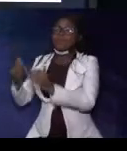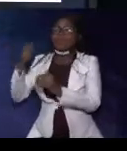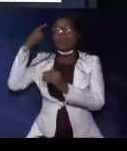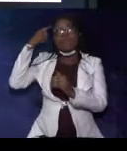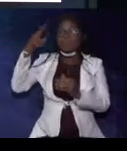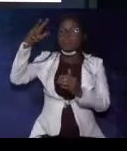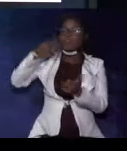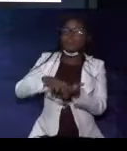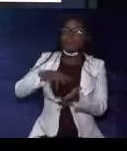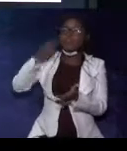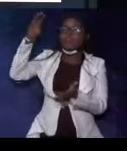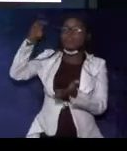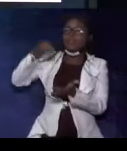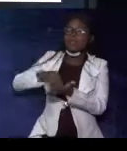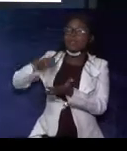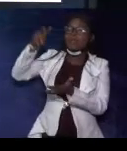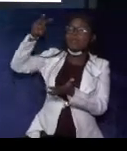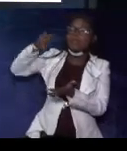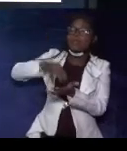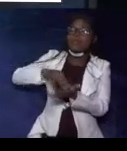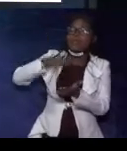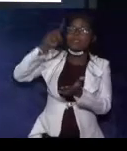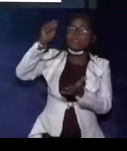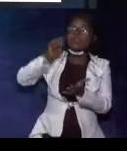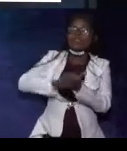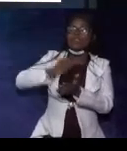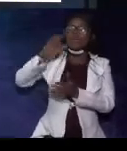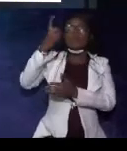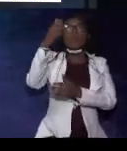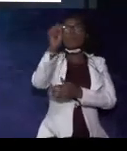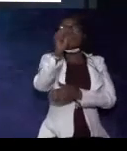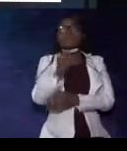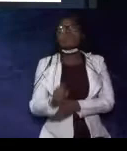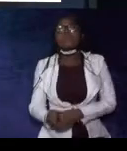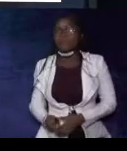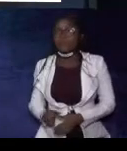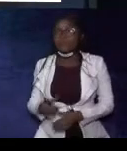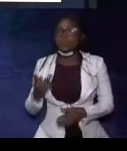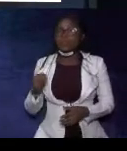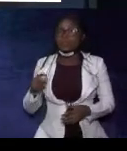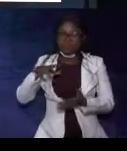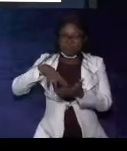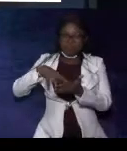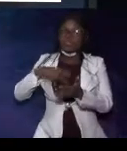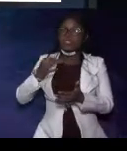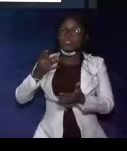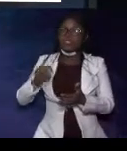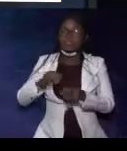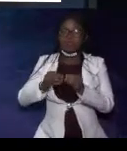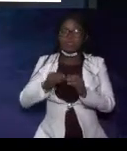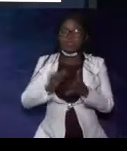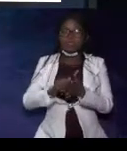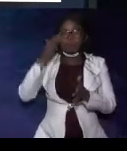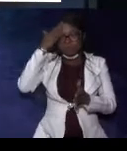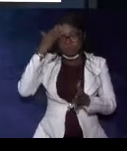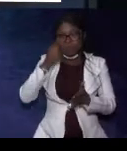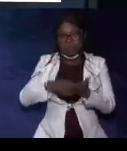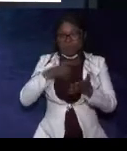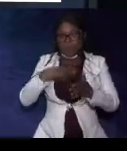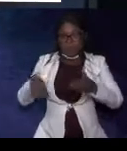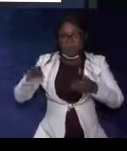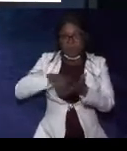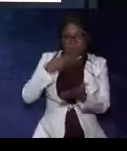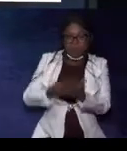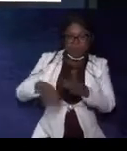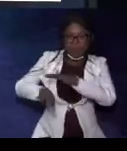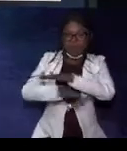must have boxes for the trillion, the billion, the millions, the thousands, and the one. And then you read the number to determine